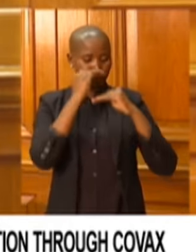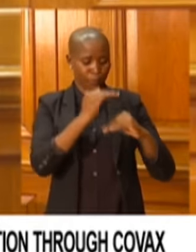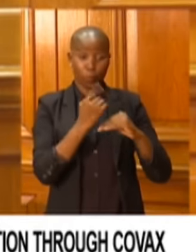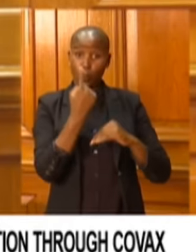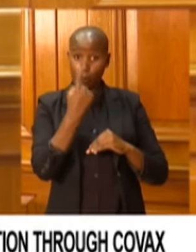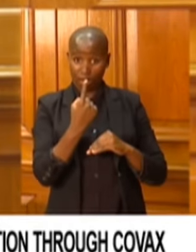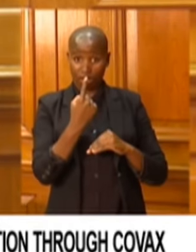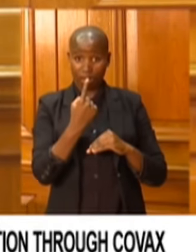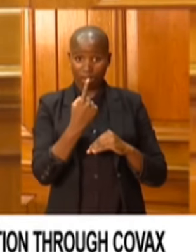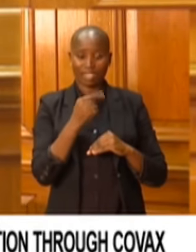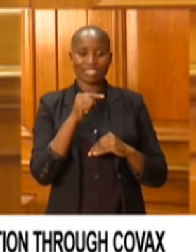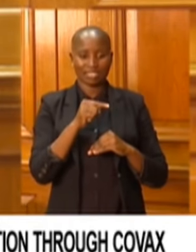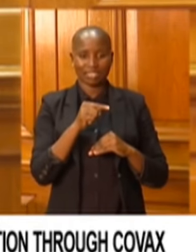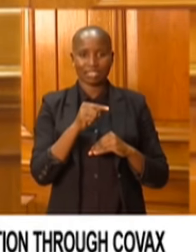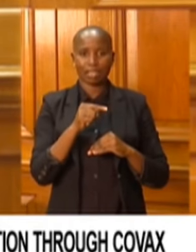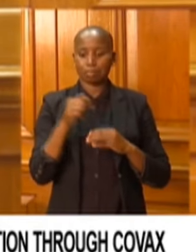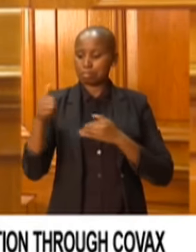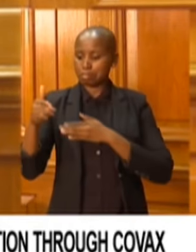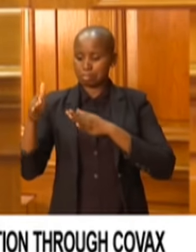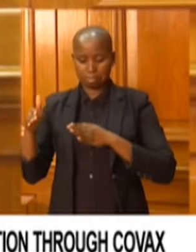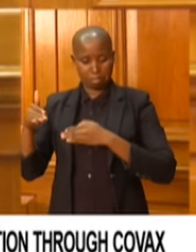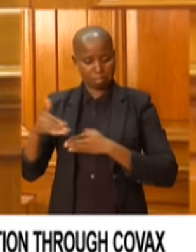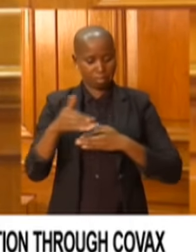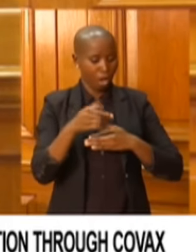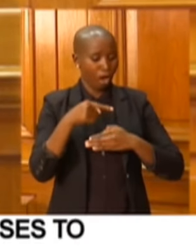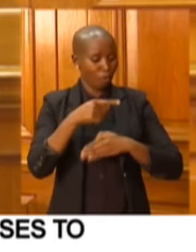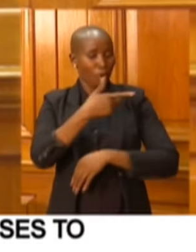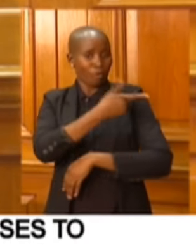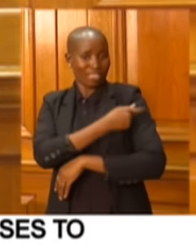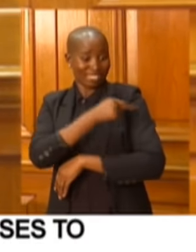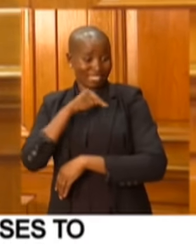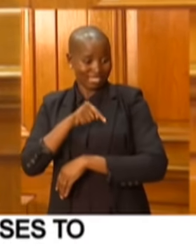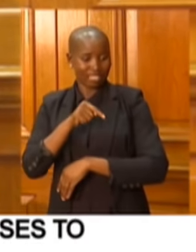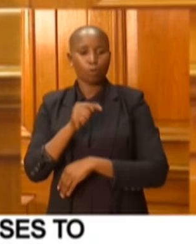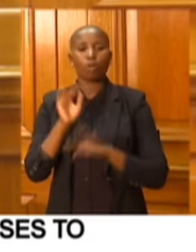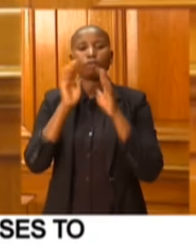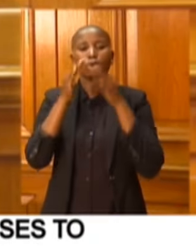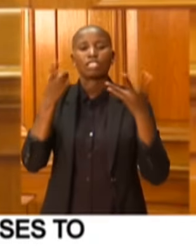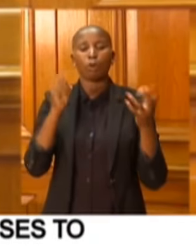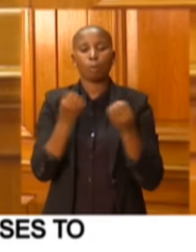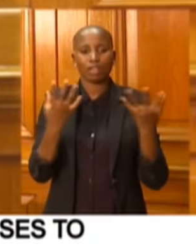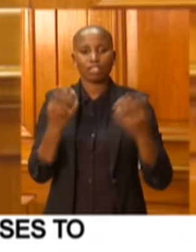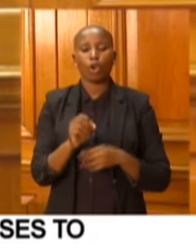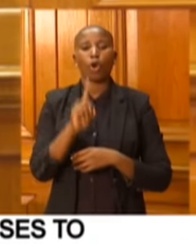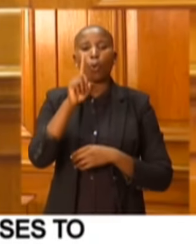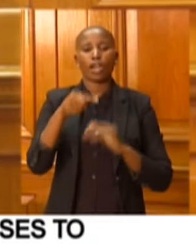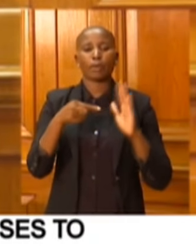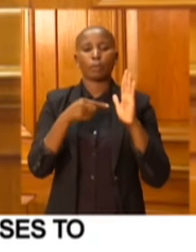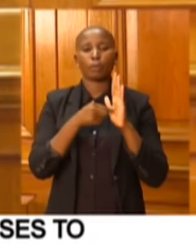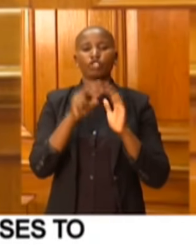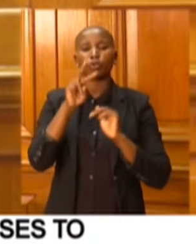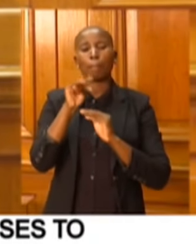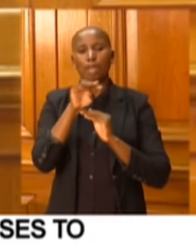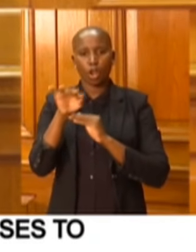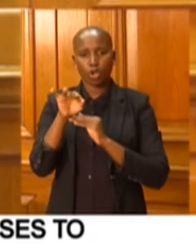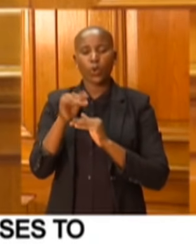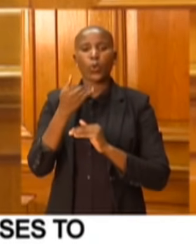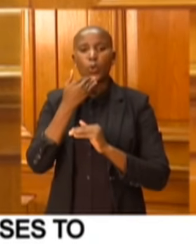with the first batch of vaccines, we will prioritize around 1.2 million frontline health